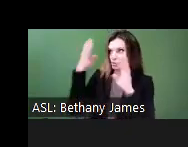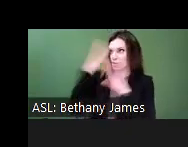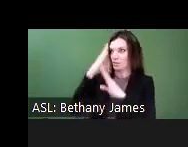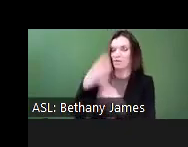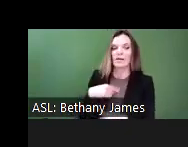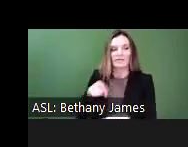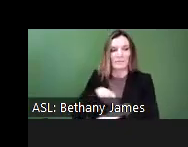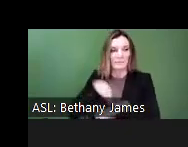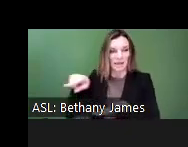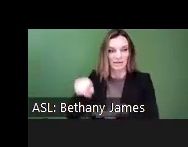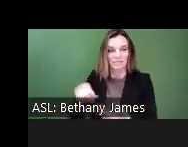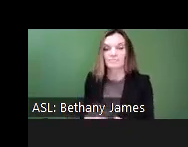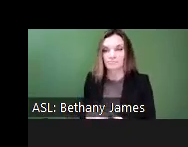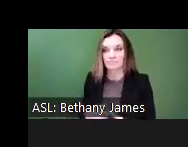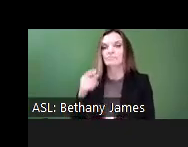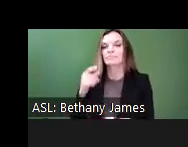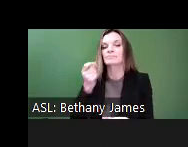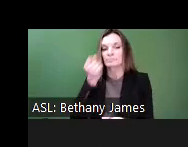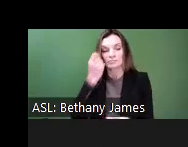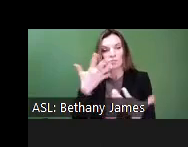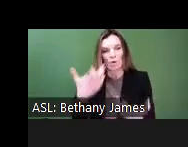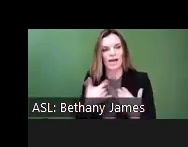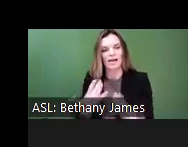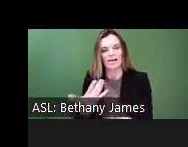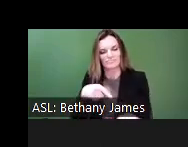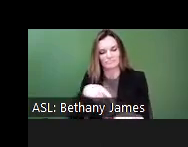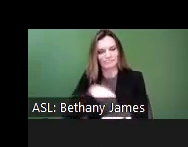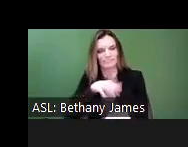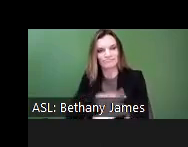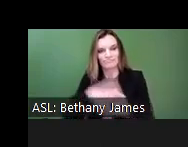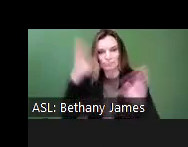application to set aside a conviction. If you're